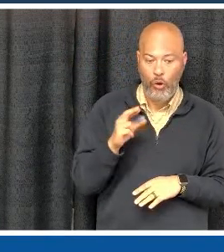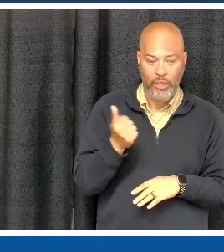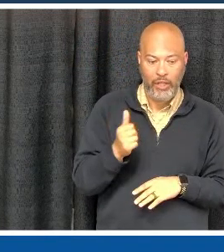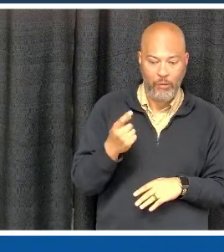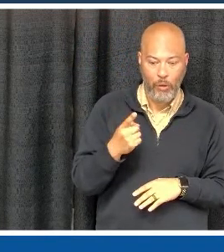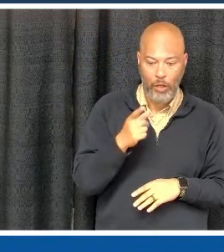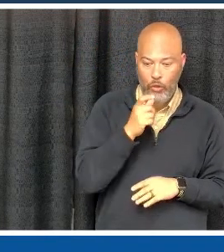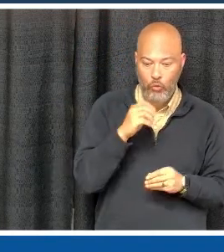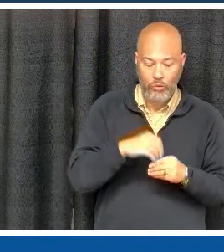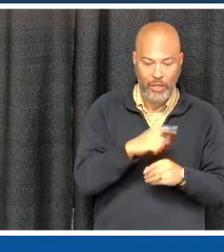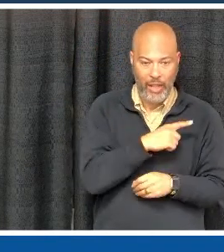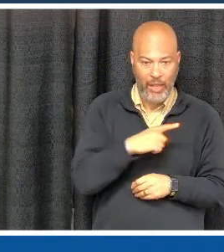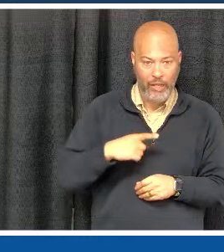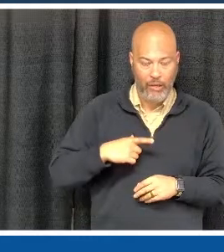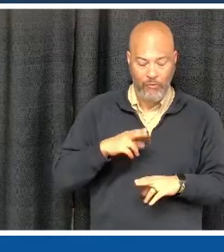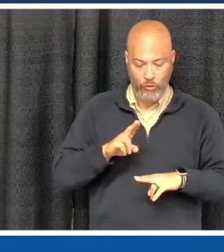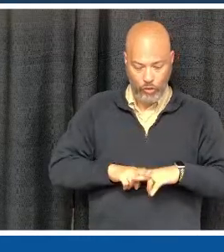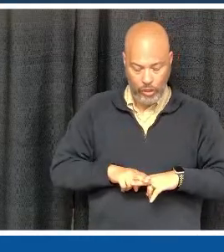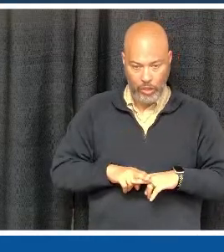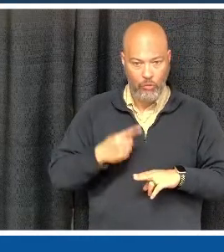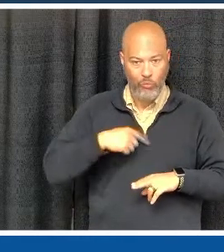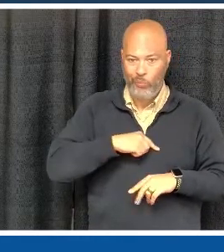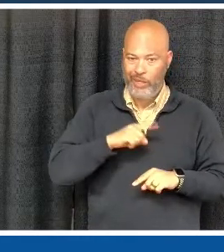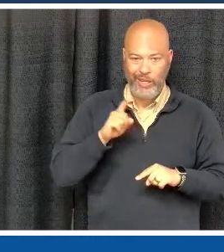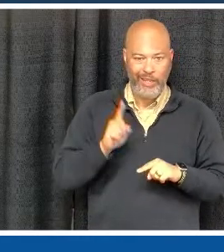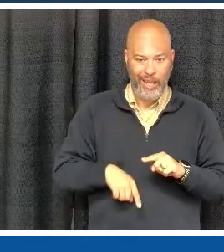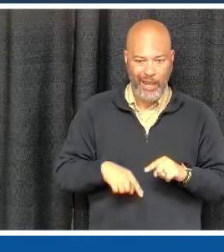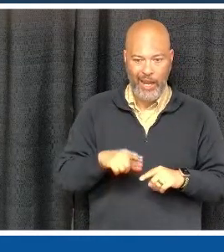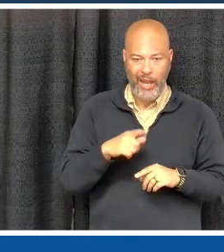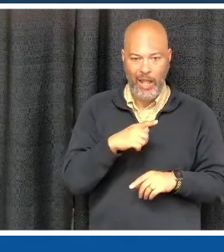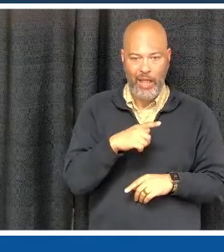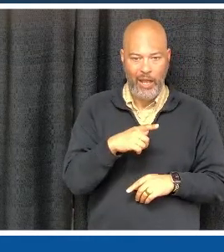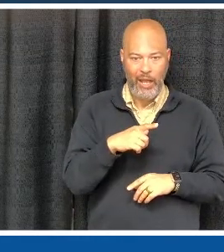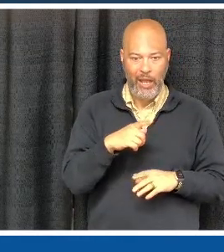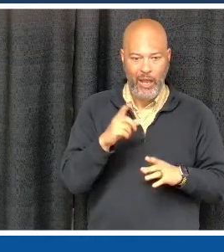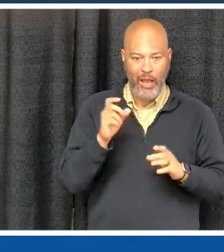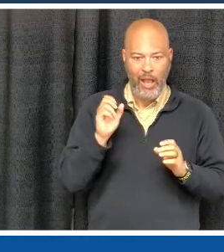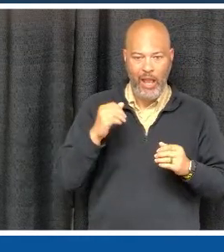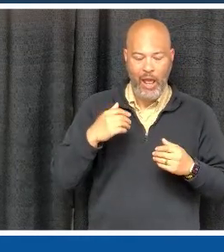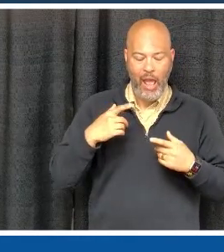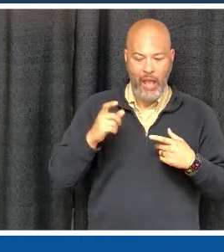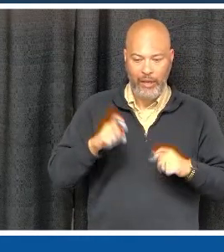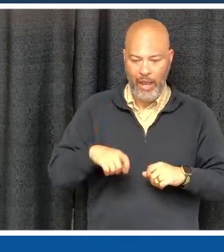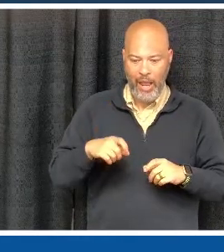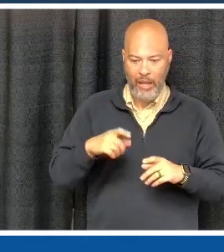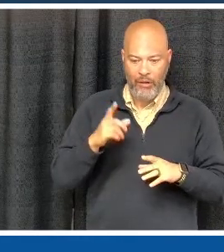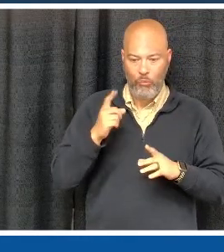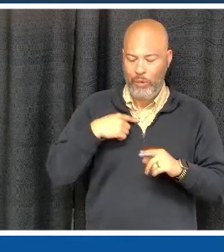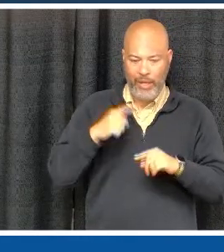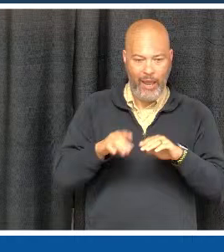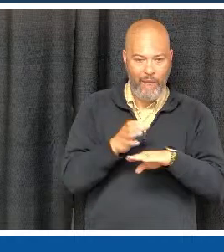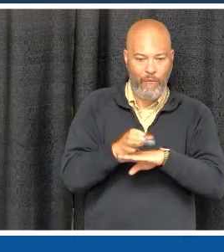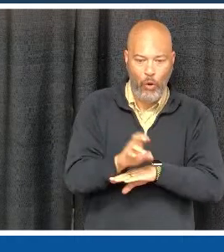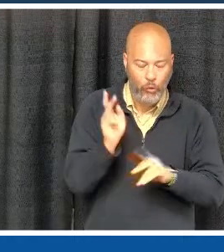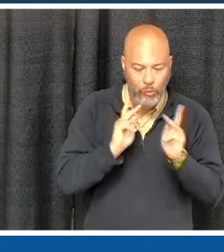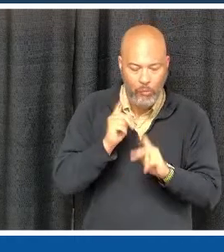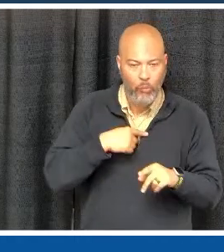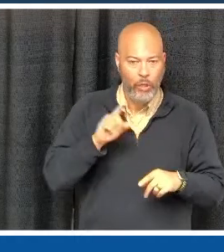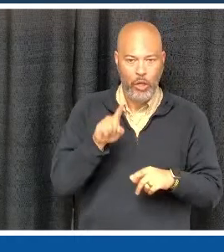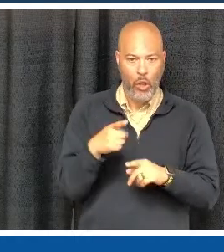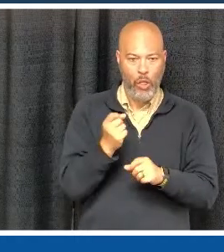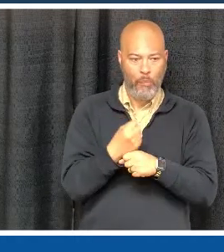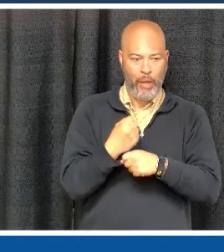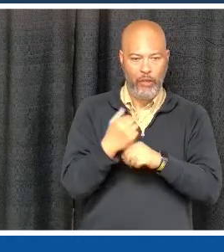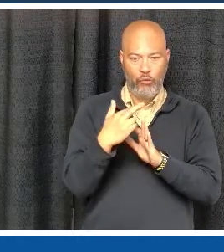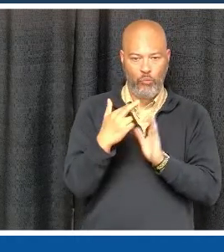in a legislative seat, we cannot legislate moral courage and integrity. We can only make the rules, and